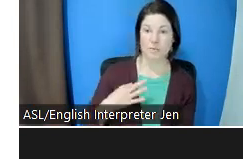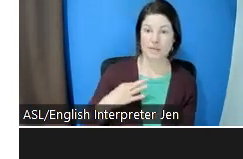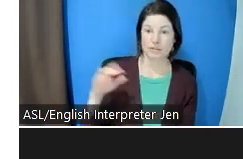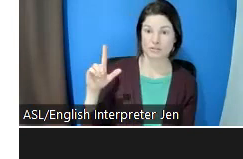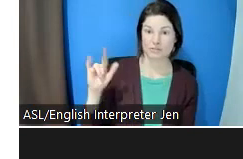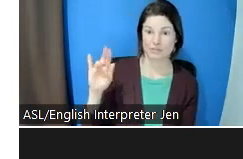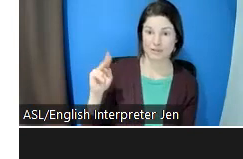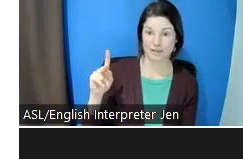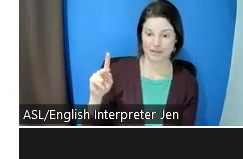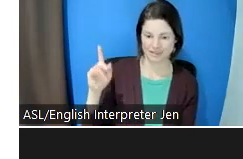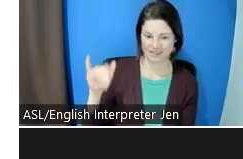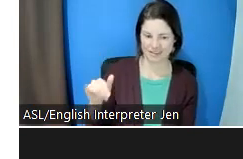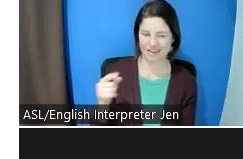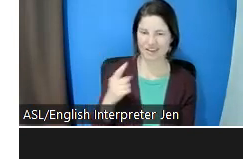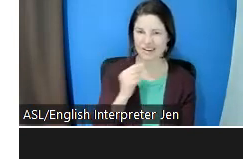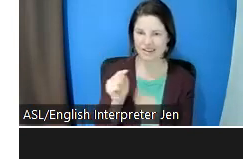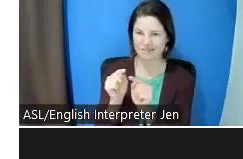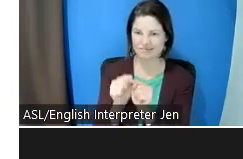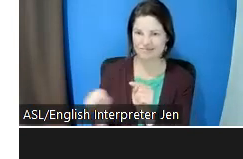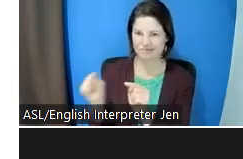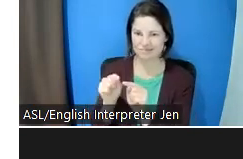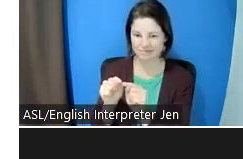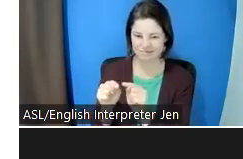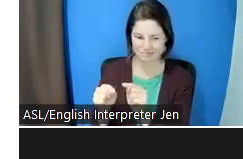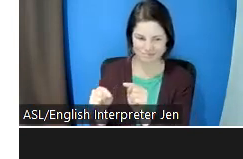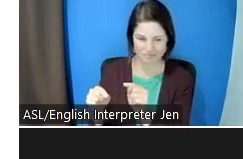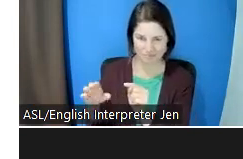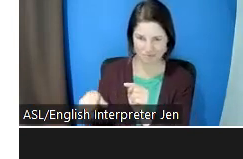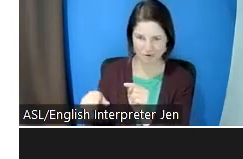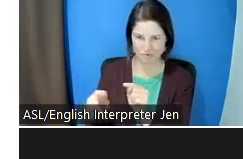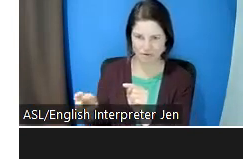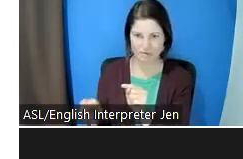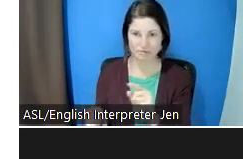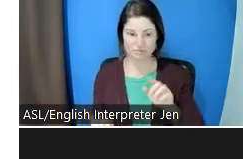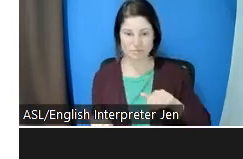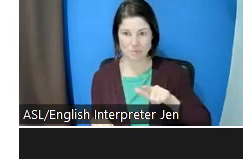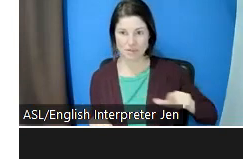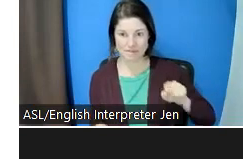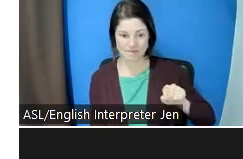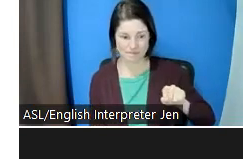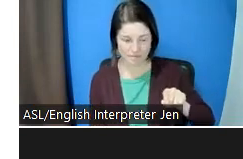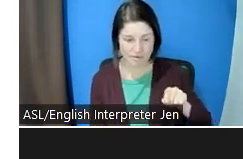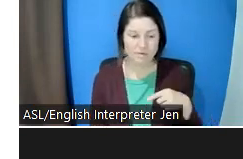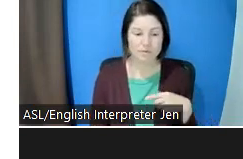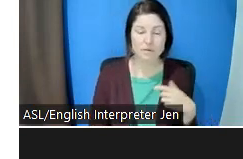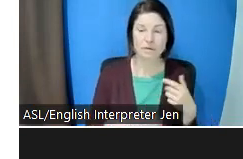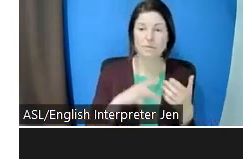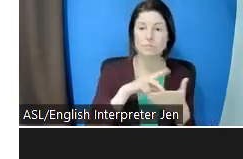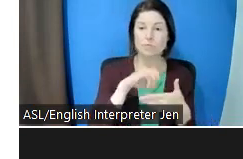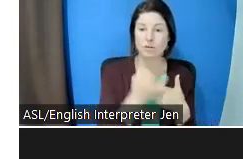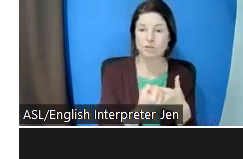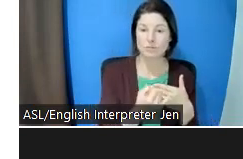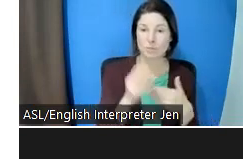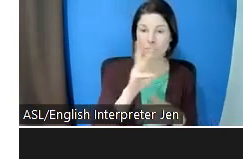the application. As you can see here, when you go on the project website, there'll be a little box here to